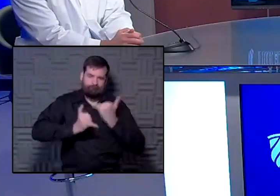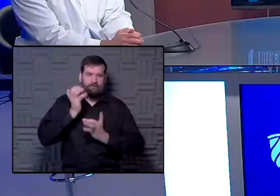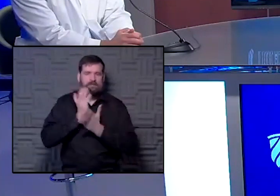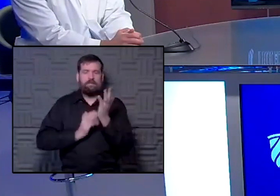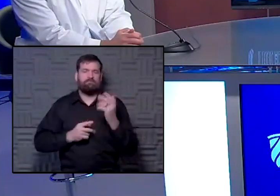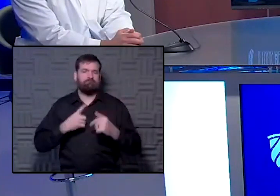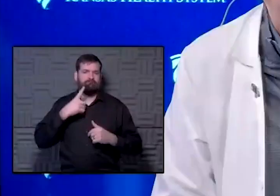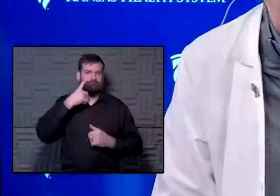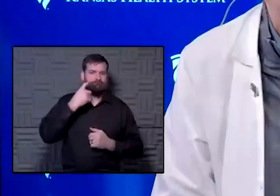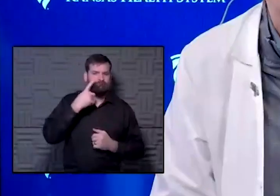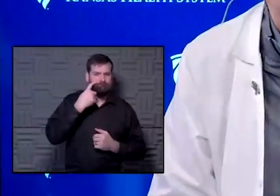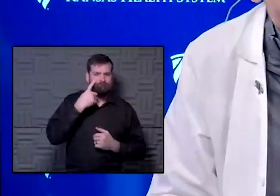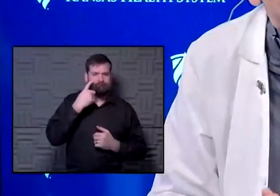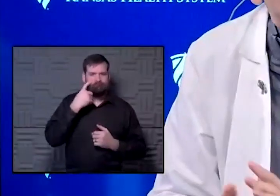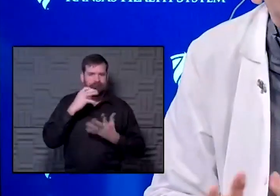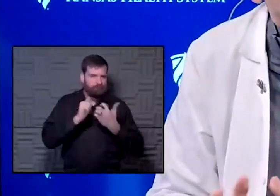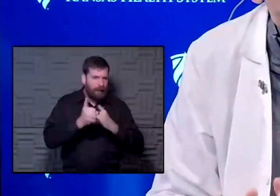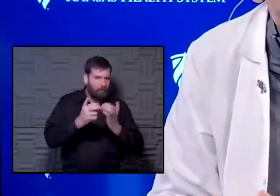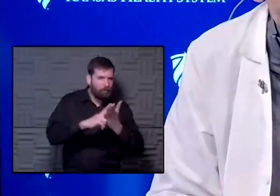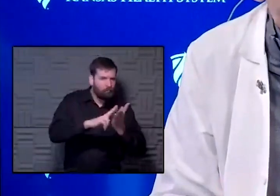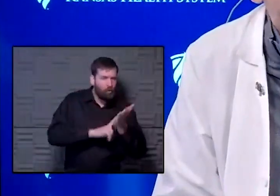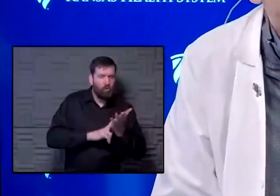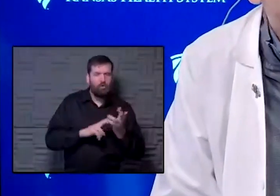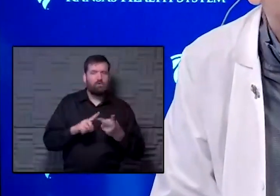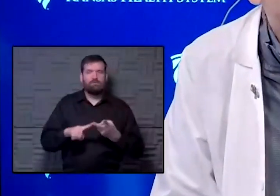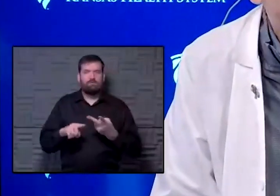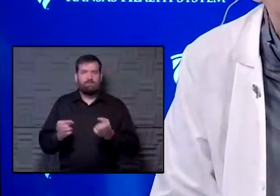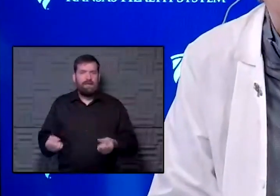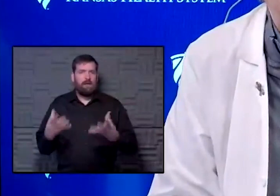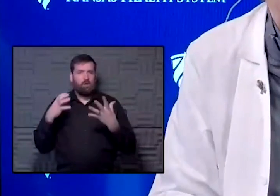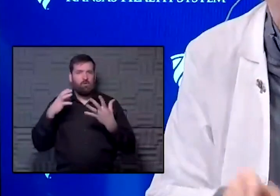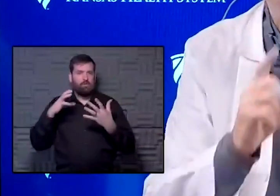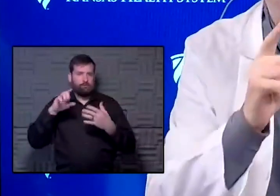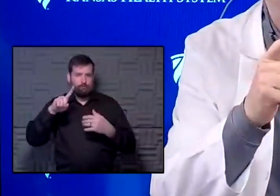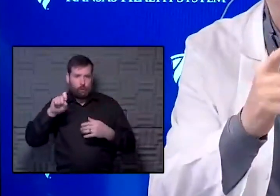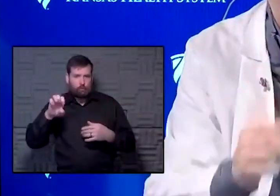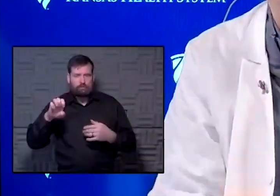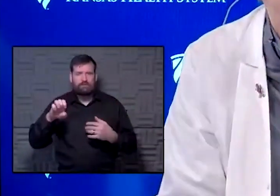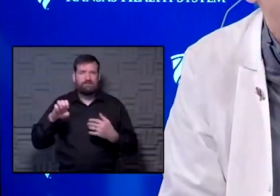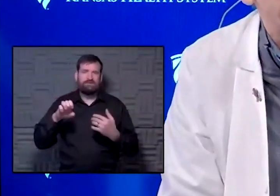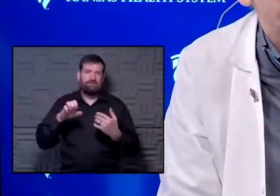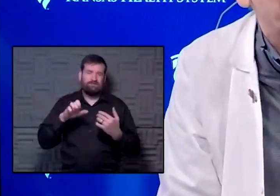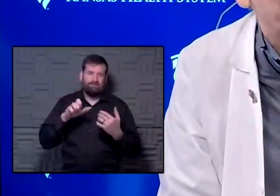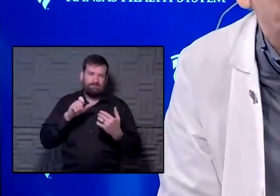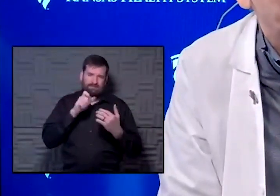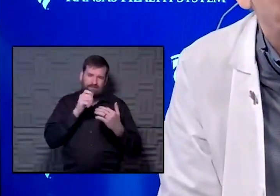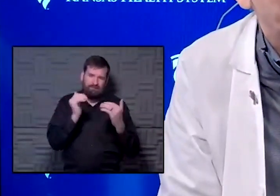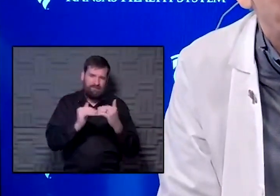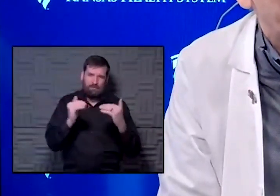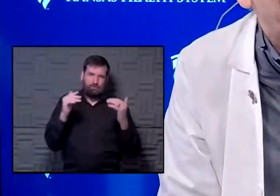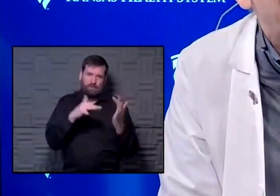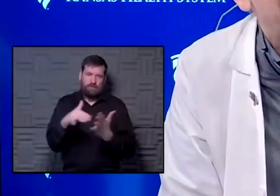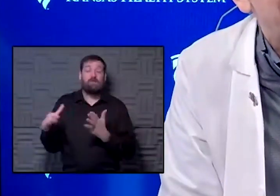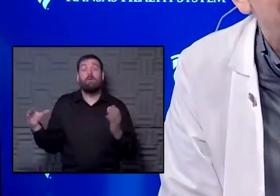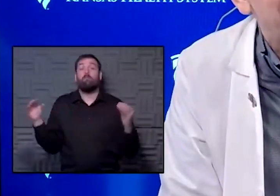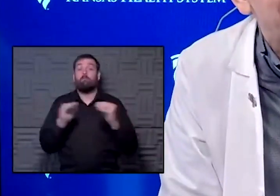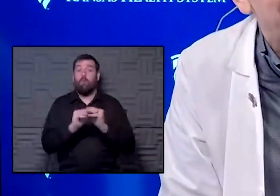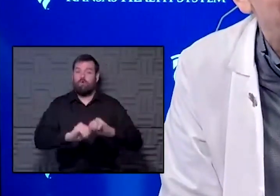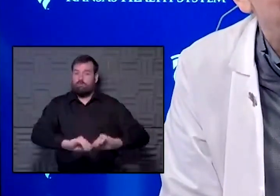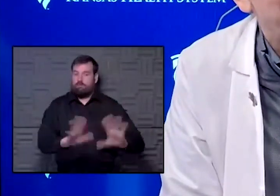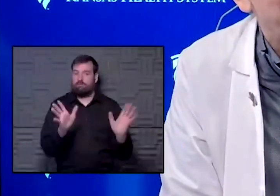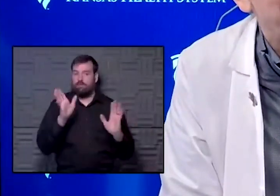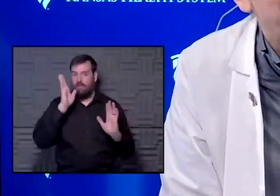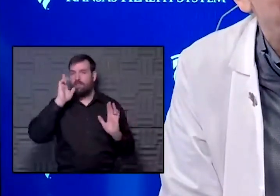the dosing and how people got enrolled. There wasn't really a fair study. So I think we'll have a more full answer to that for you tomorrow, Neil. But I did see